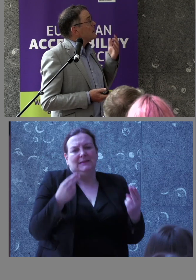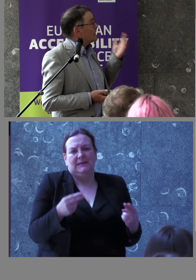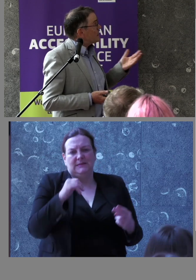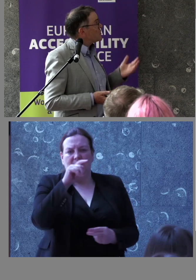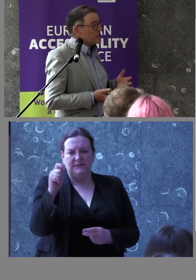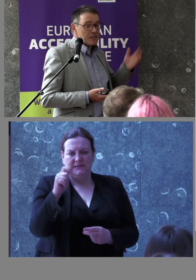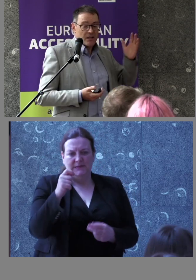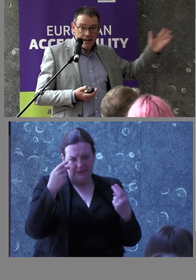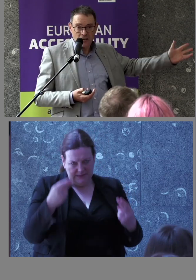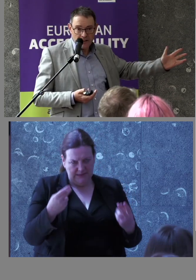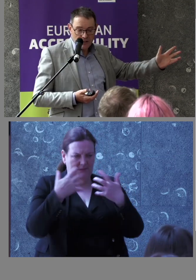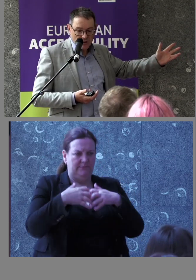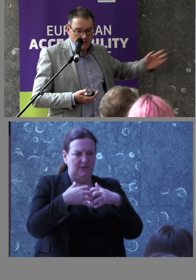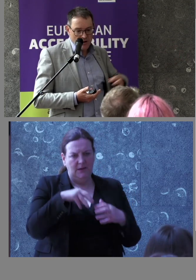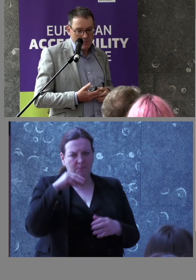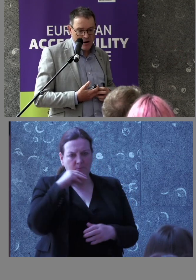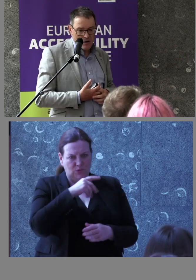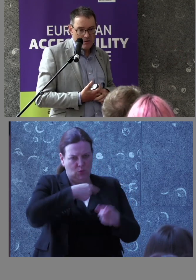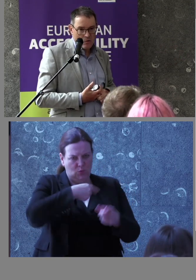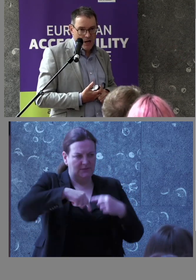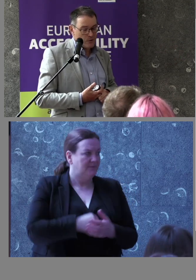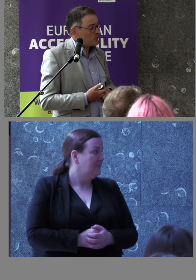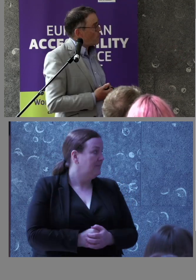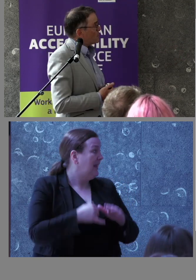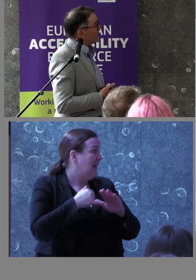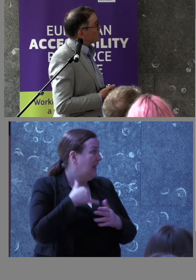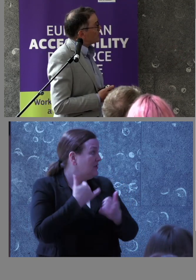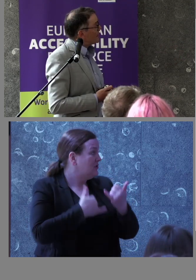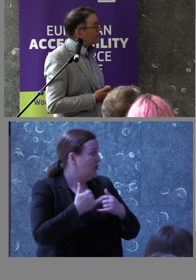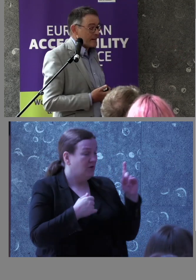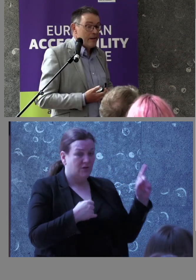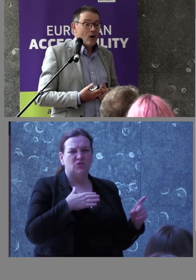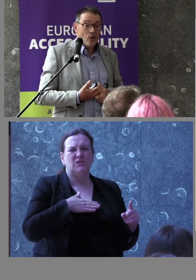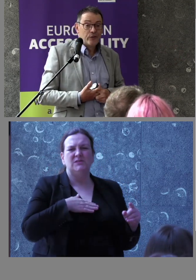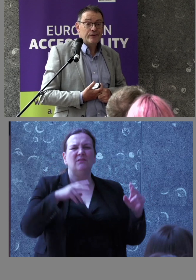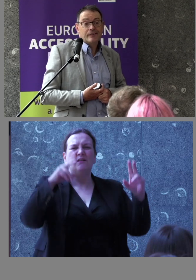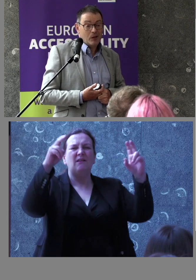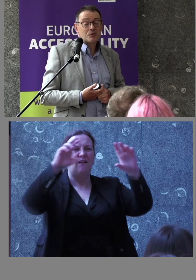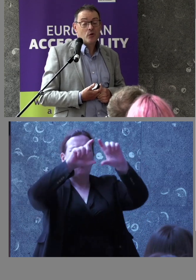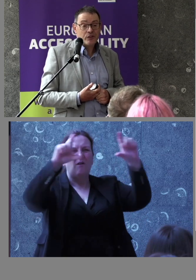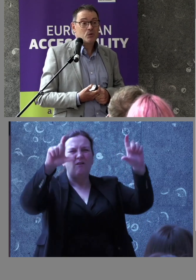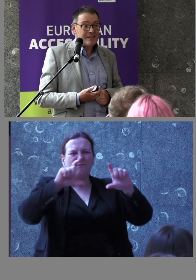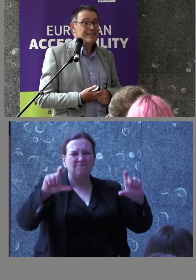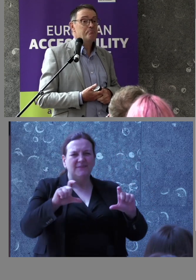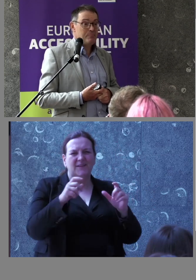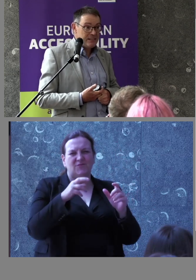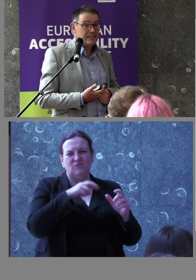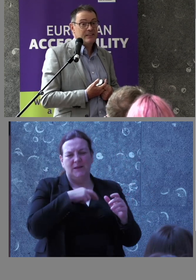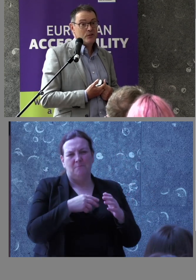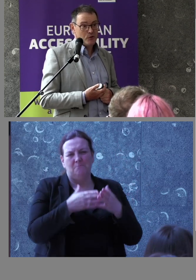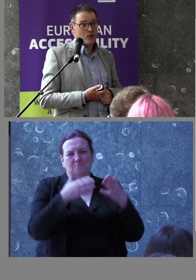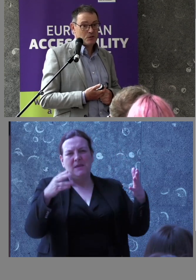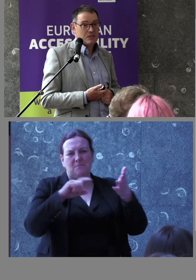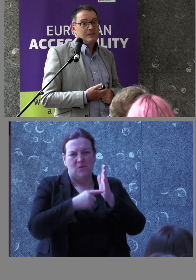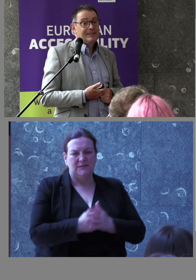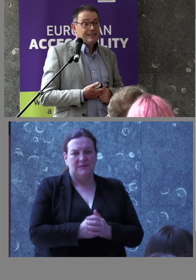Revenue itself, and we're the friendly tax man. Everybody here, I'm sure, is all up to date, and I'll